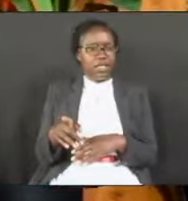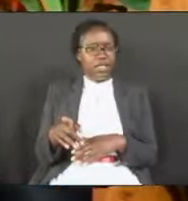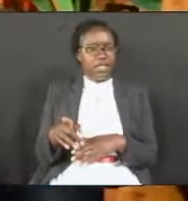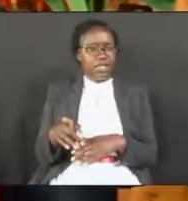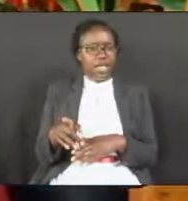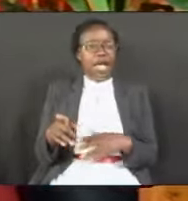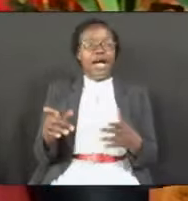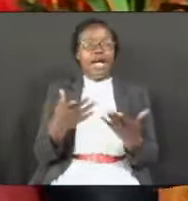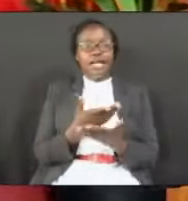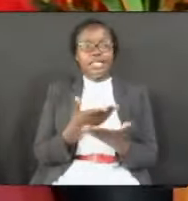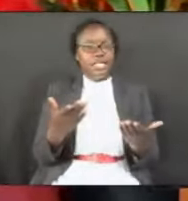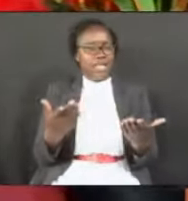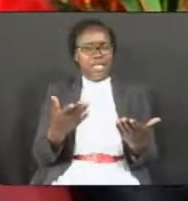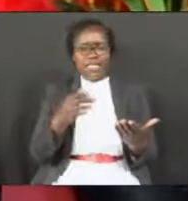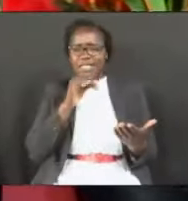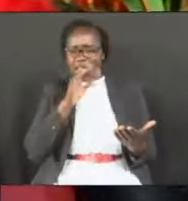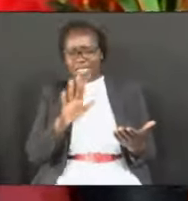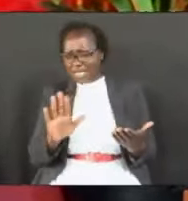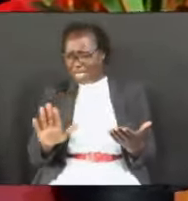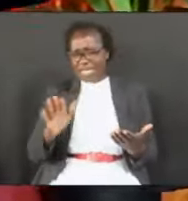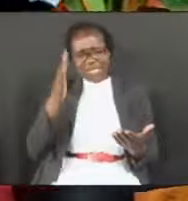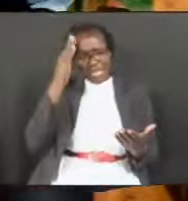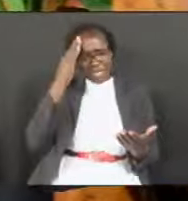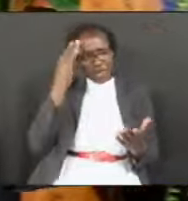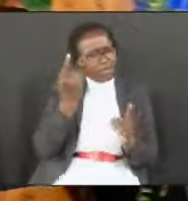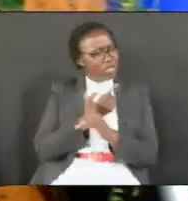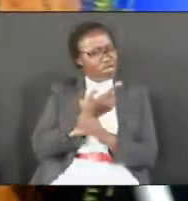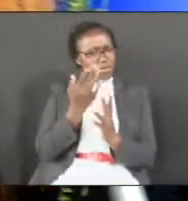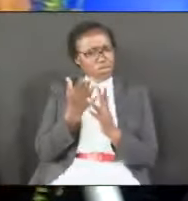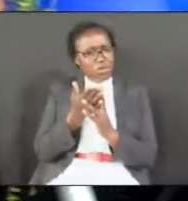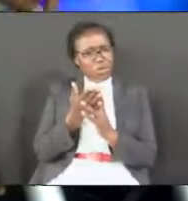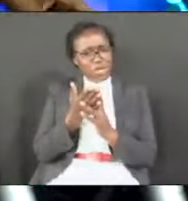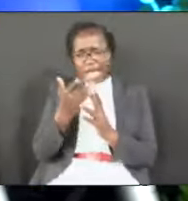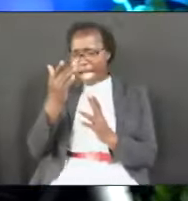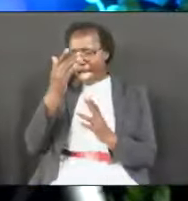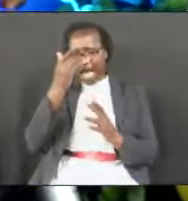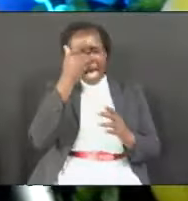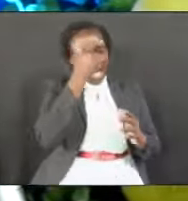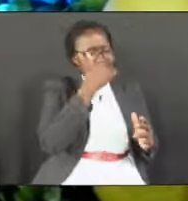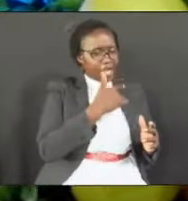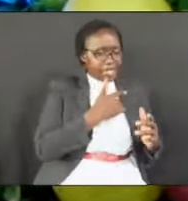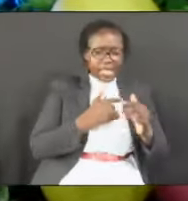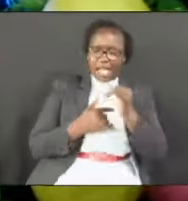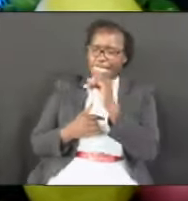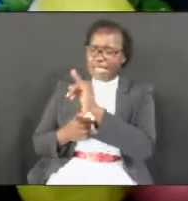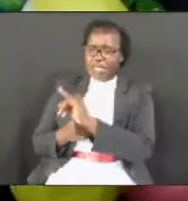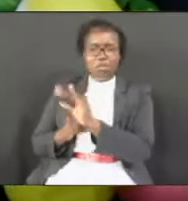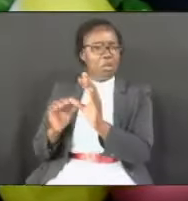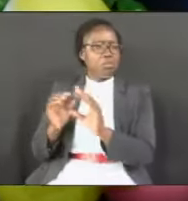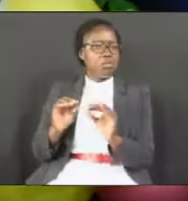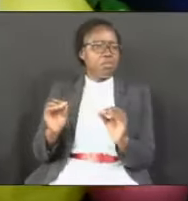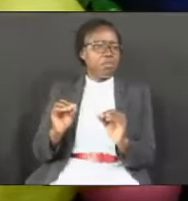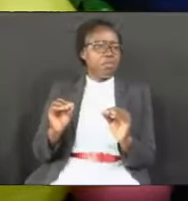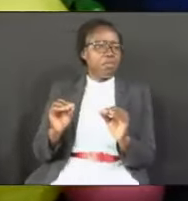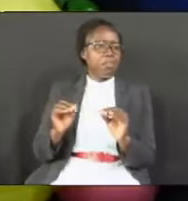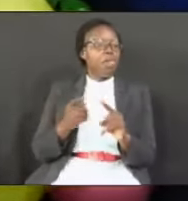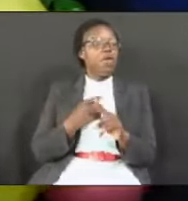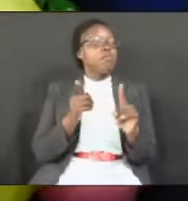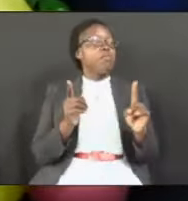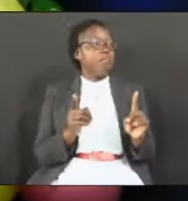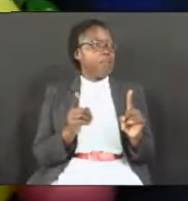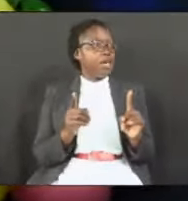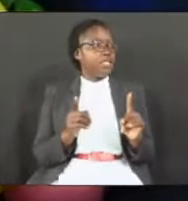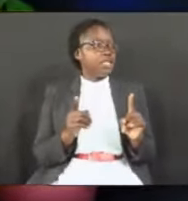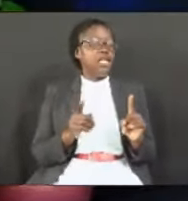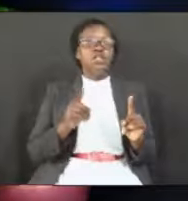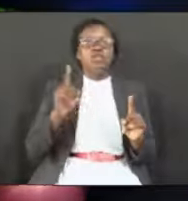know he is your son for sure. There's no difference between Isaac and Ishmael when it comes to the flesh. But I will